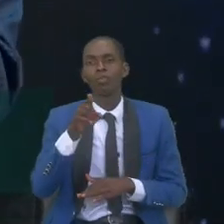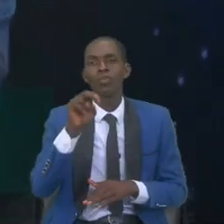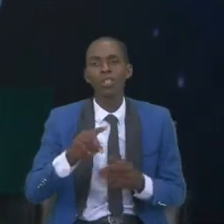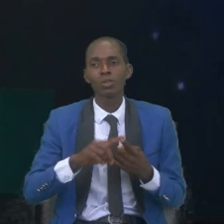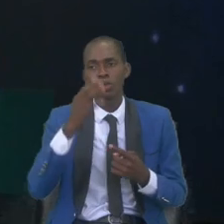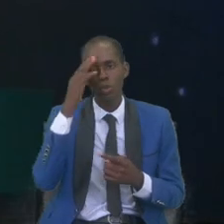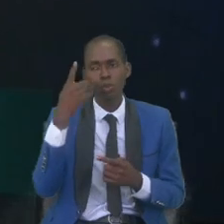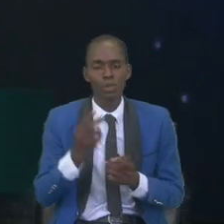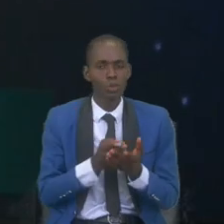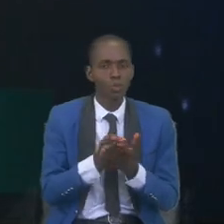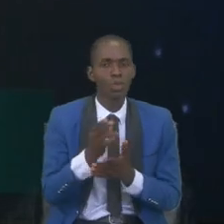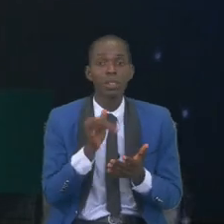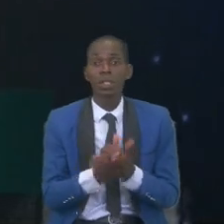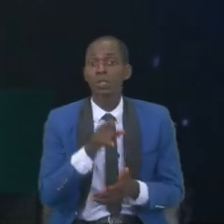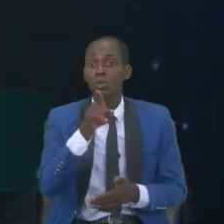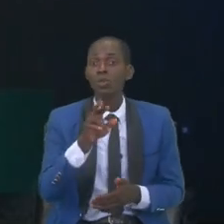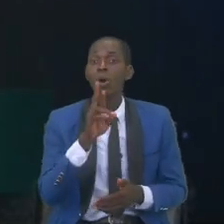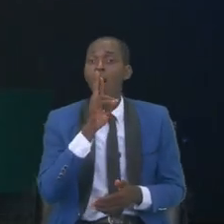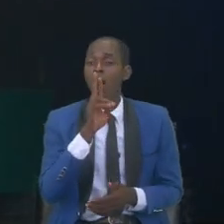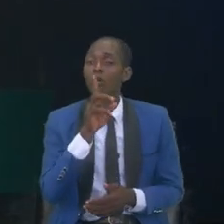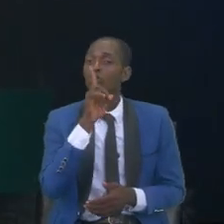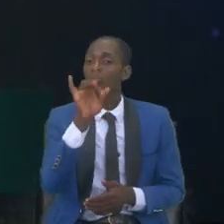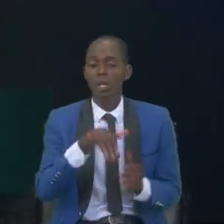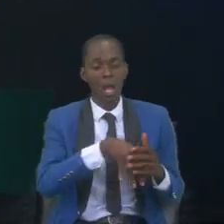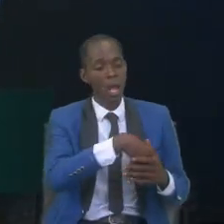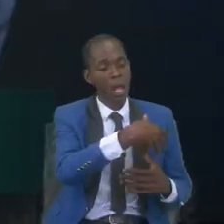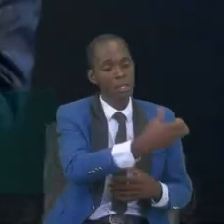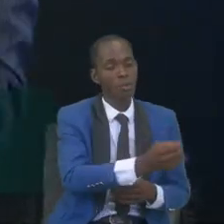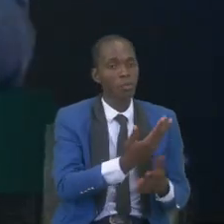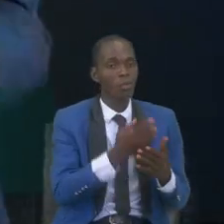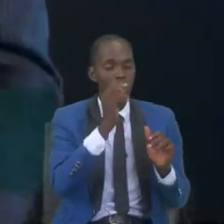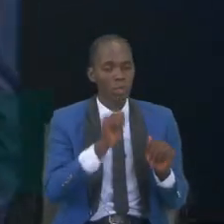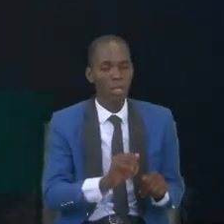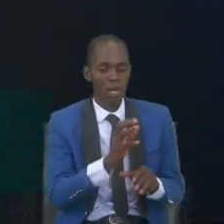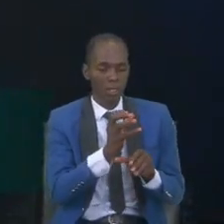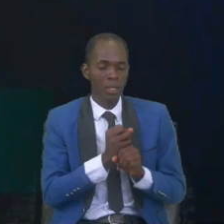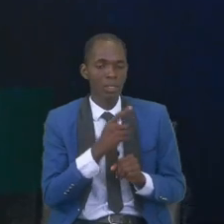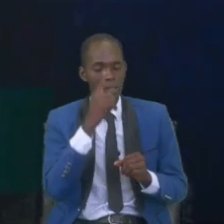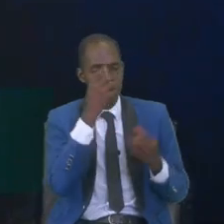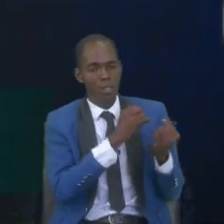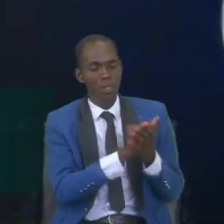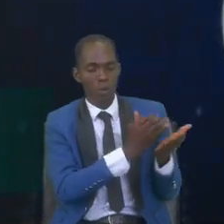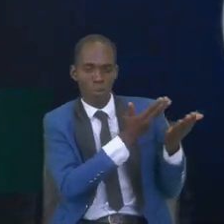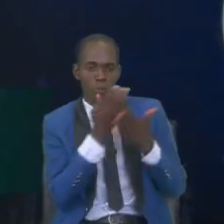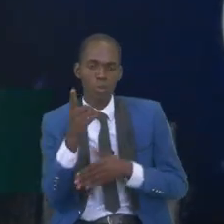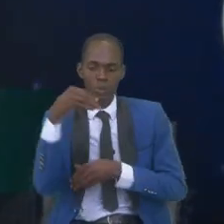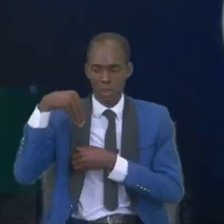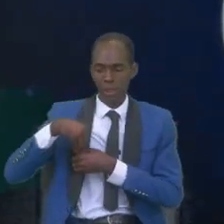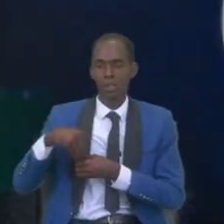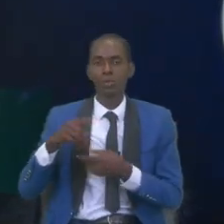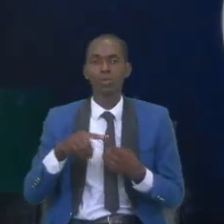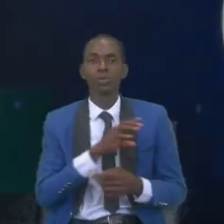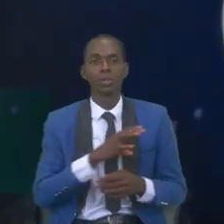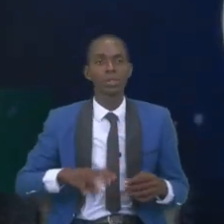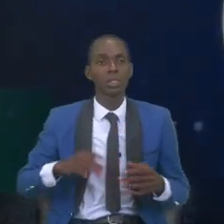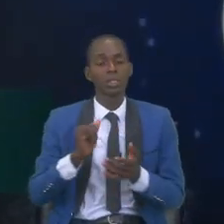fact that you are outside before you can manifest the faith that you are coming inside. That's why he told them, he said, I